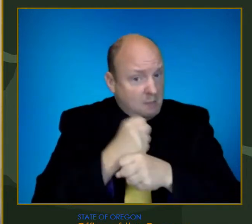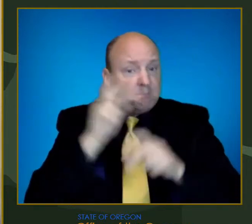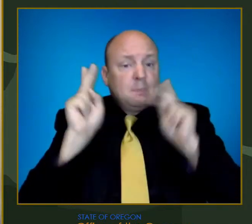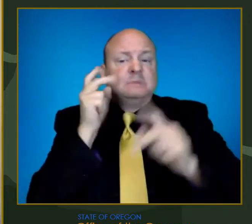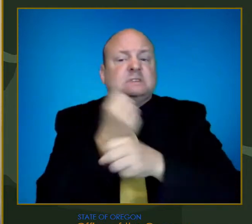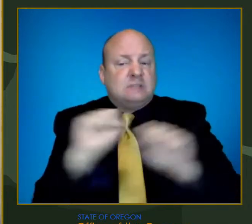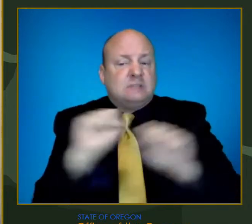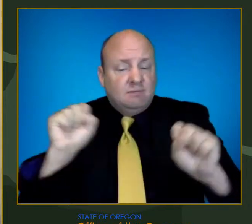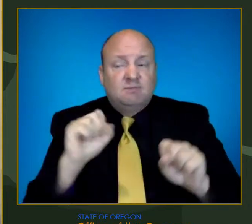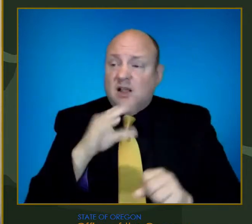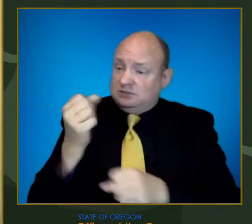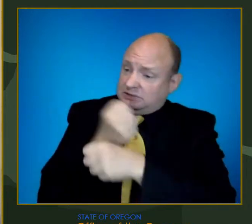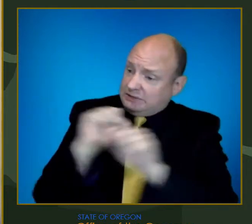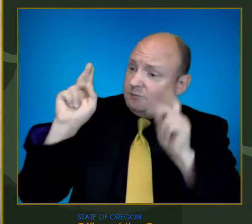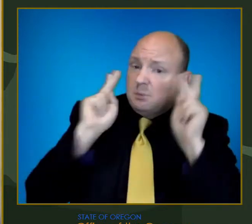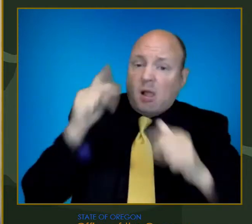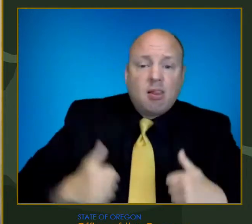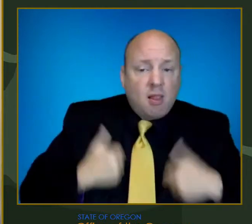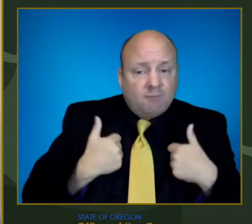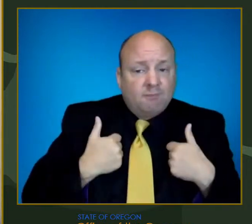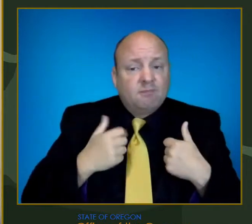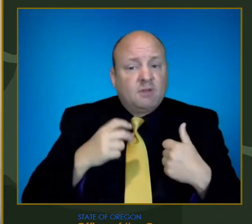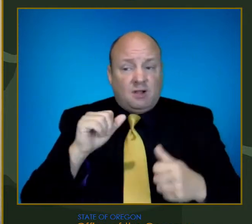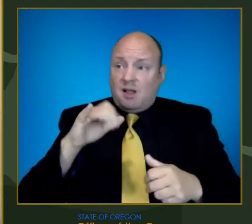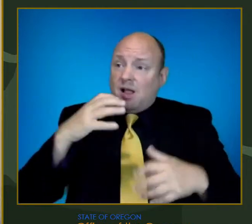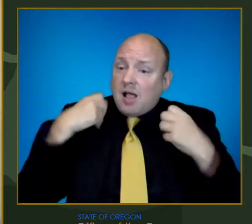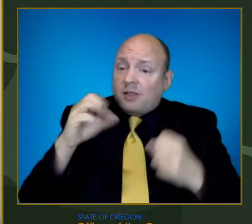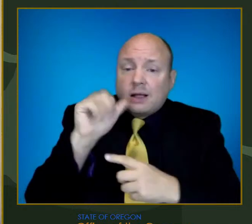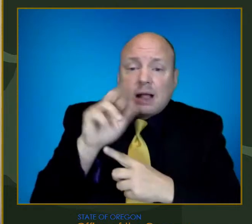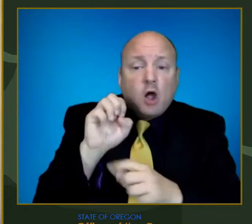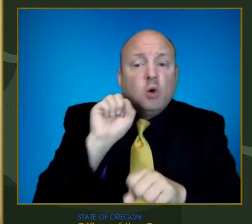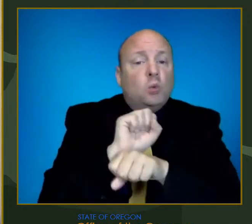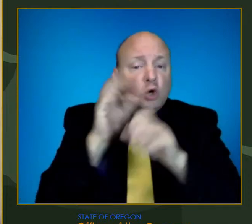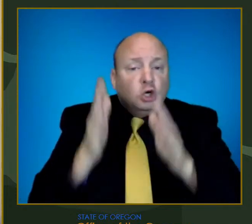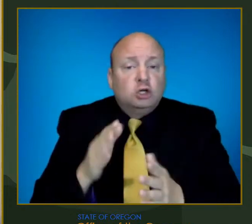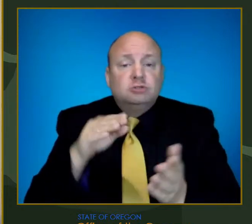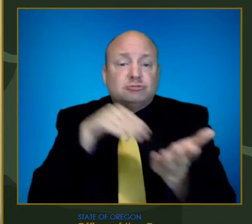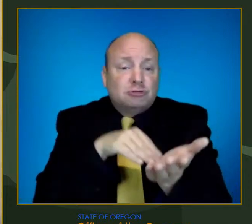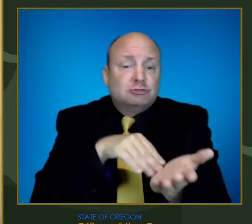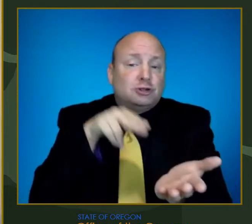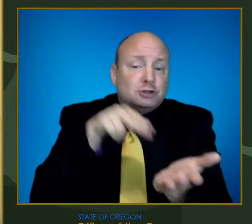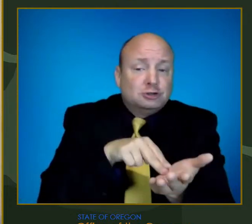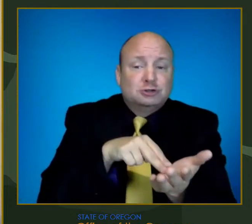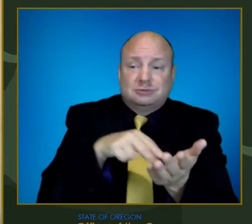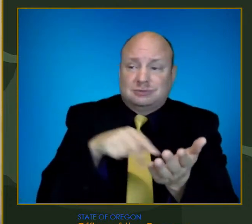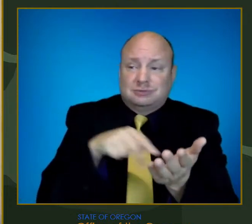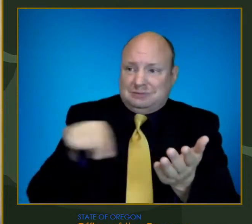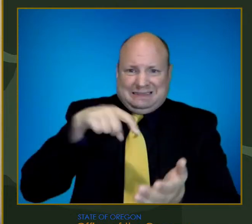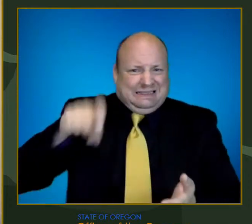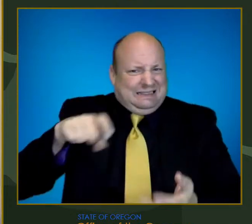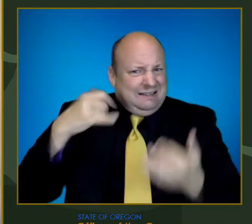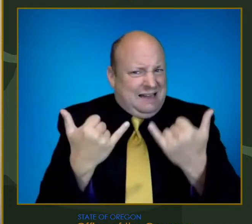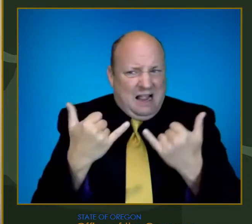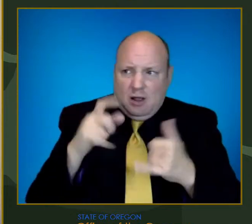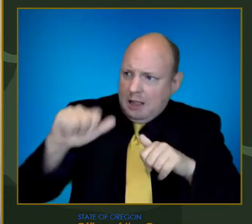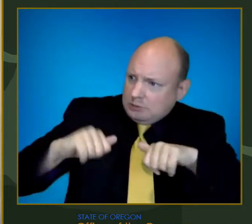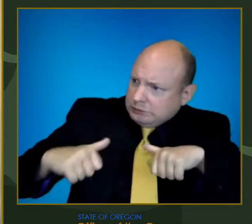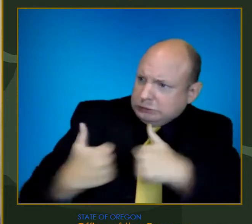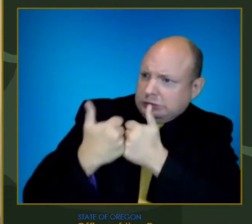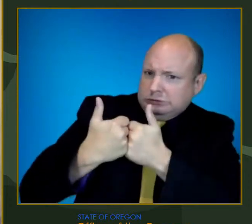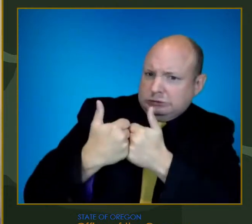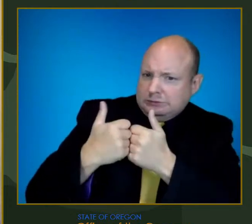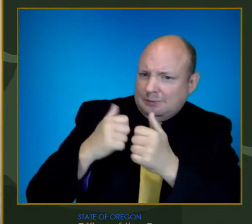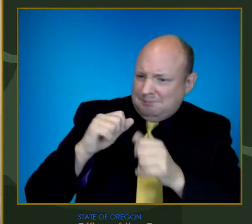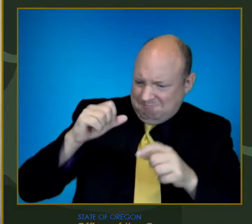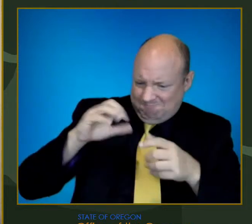providers are needed critically now on the front lines to combat this virus, to save the lives of patients,